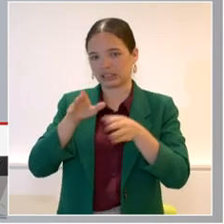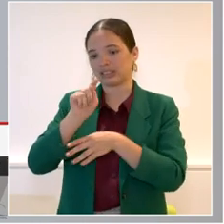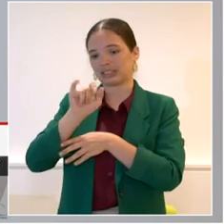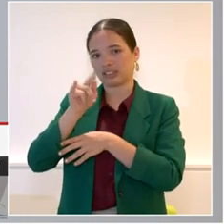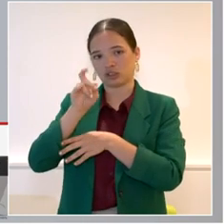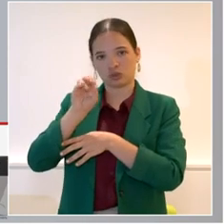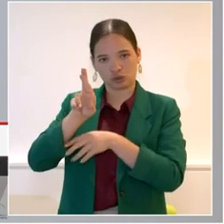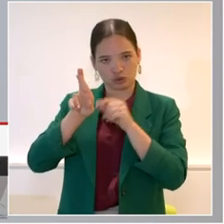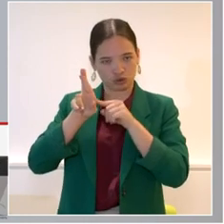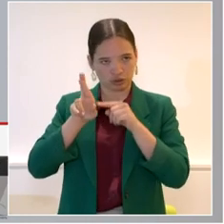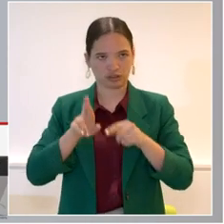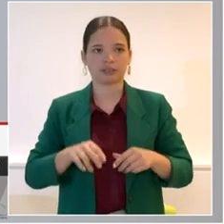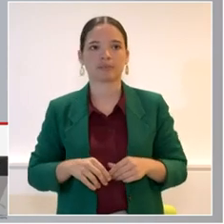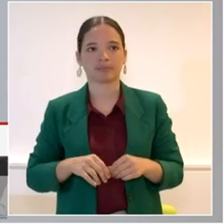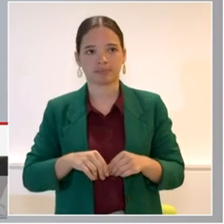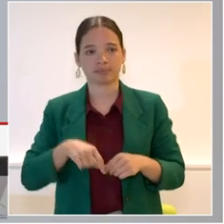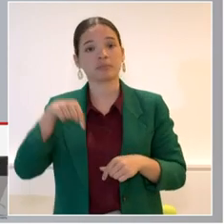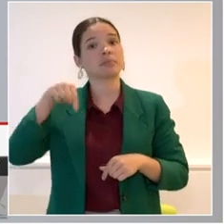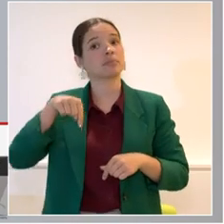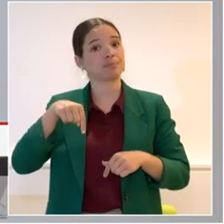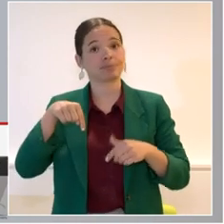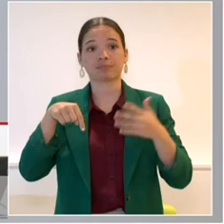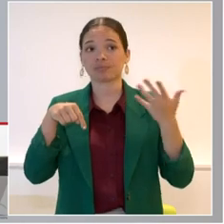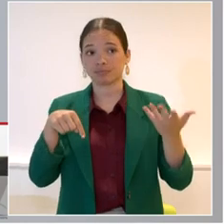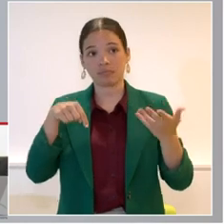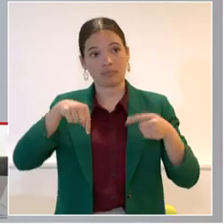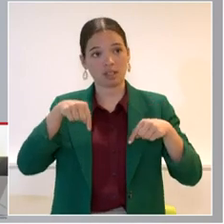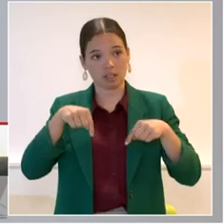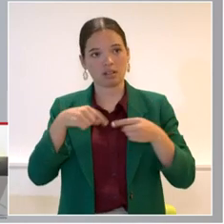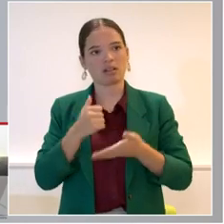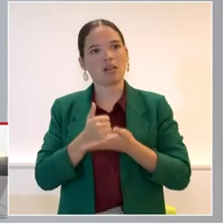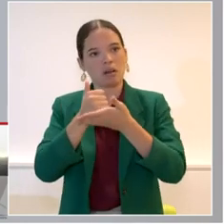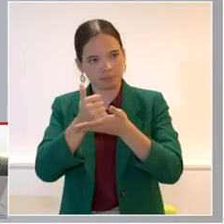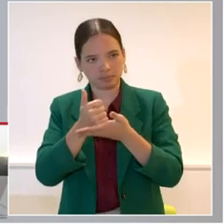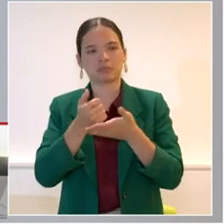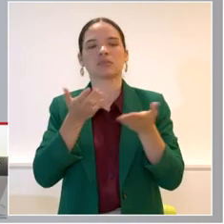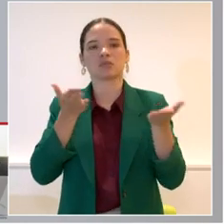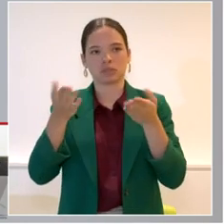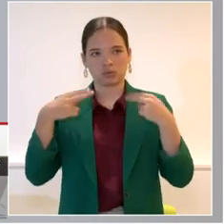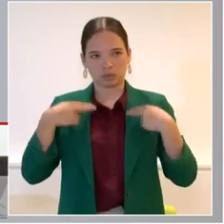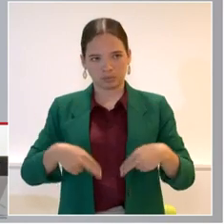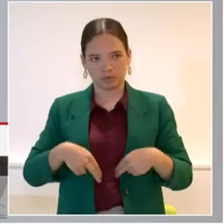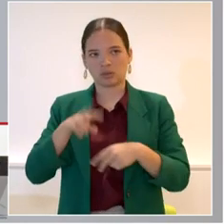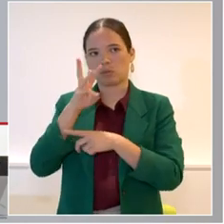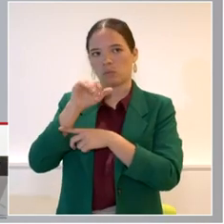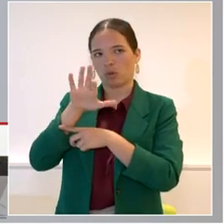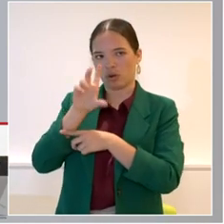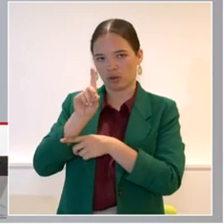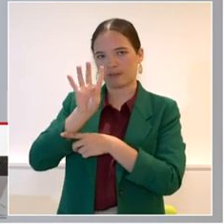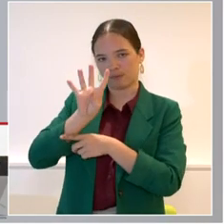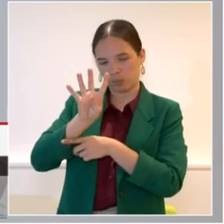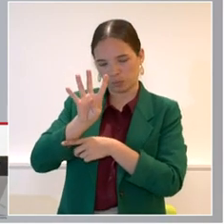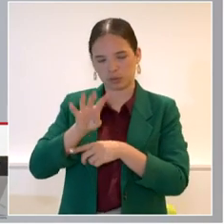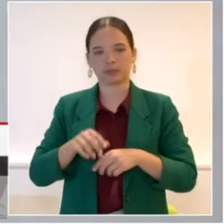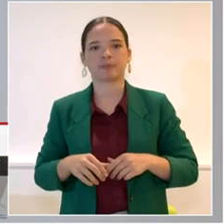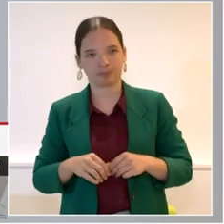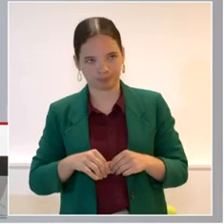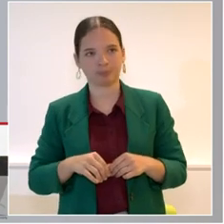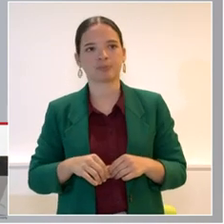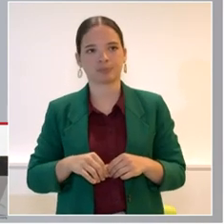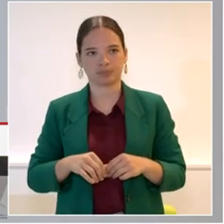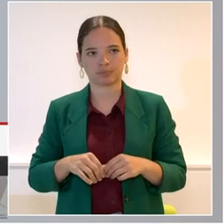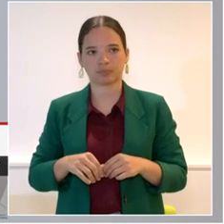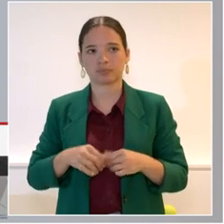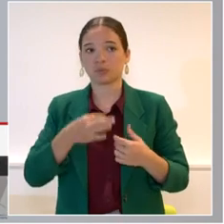human services. It's an outpost of human services in Ward 4. And this is in a couple of weeks, it